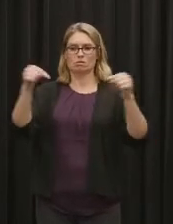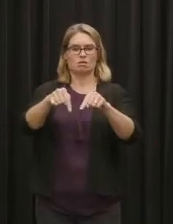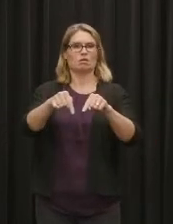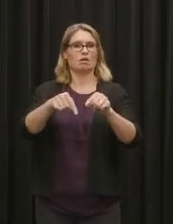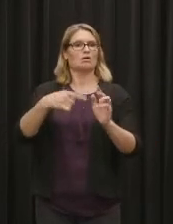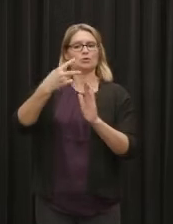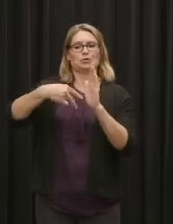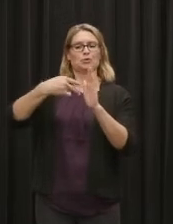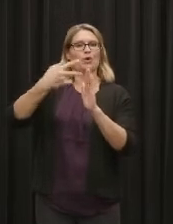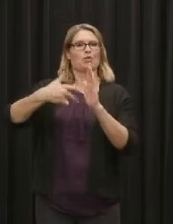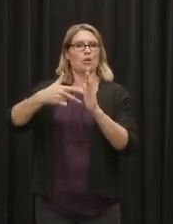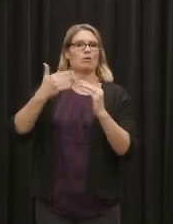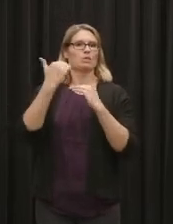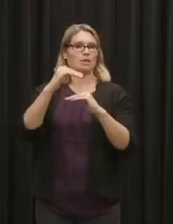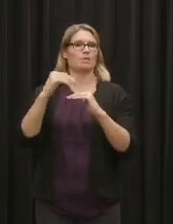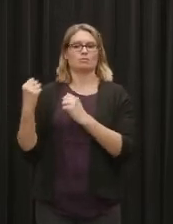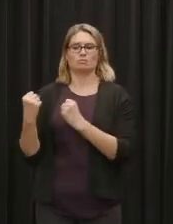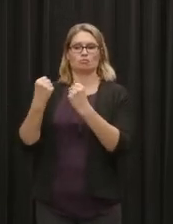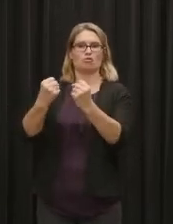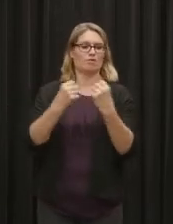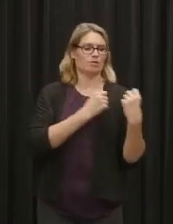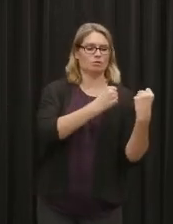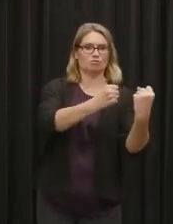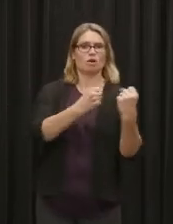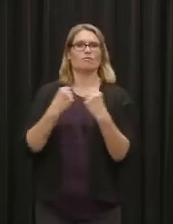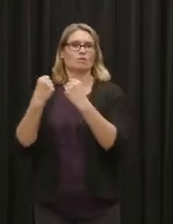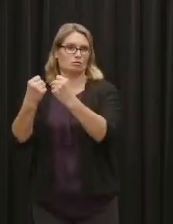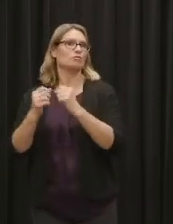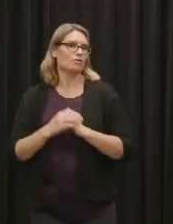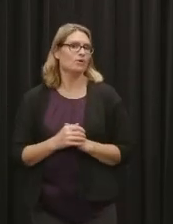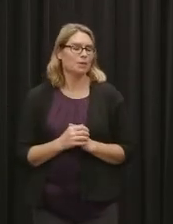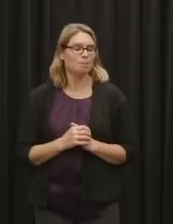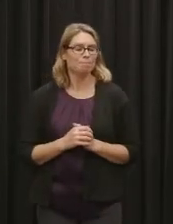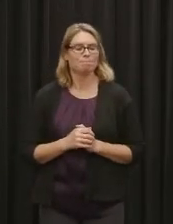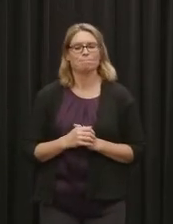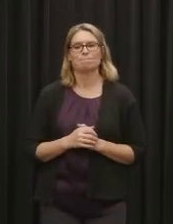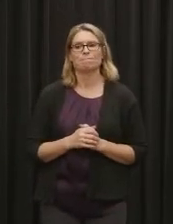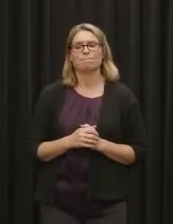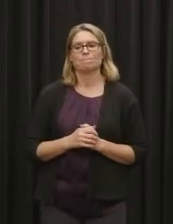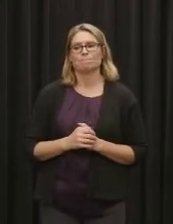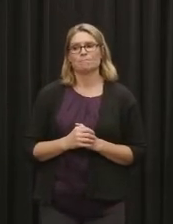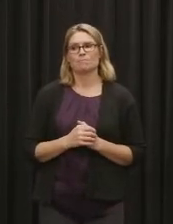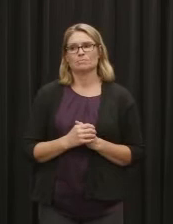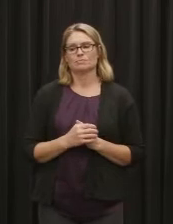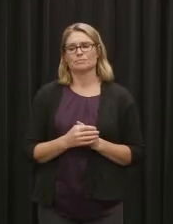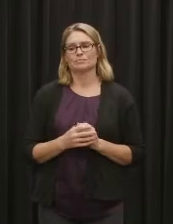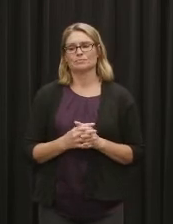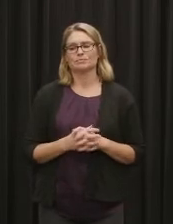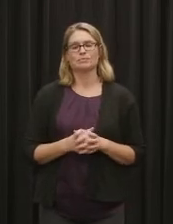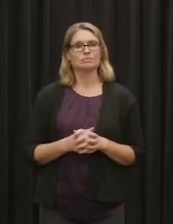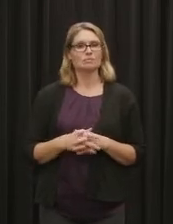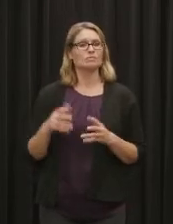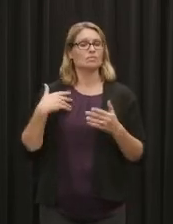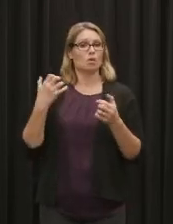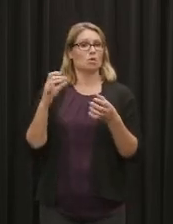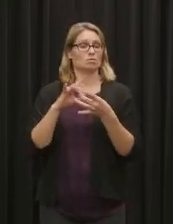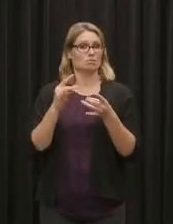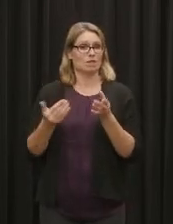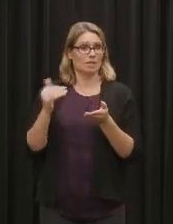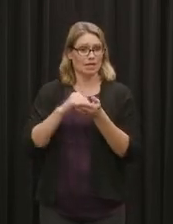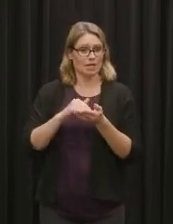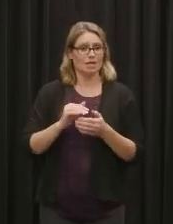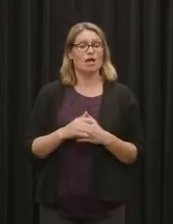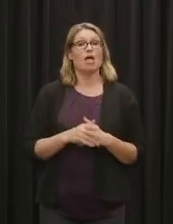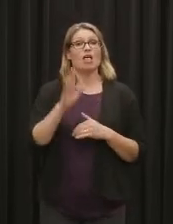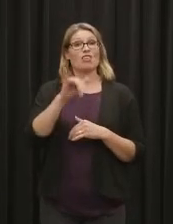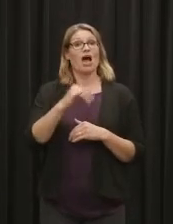within 2 to 3 hours at the most. But I just want to underscore something I said earlier. This